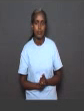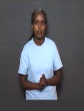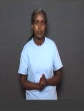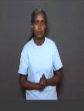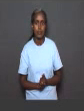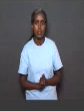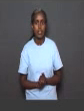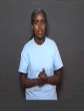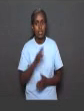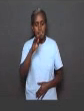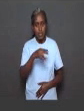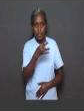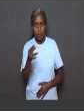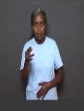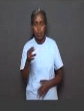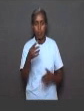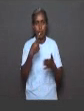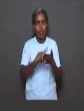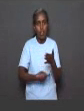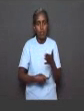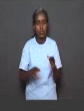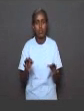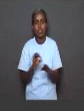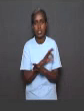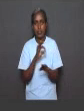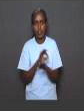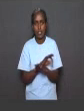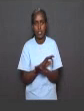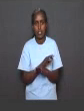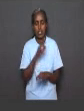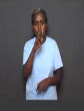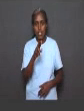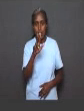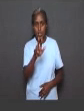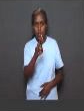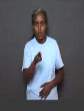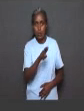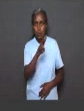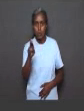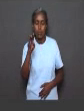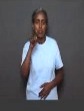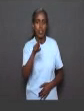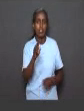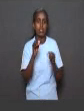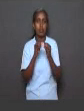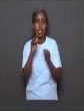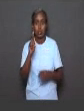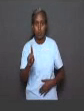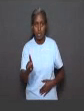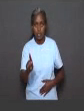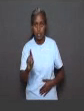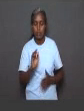The table of values for the function cube root of x plus